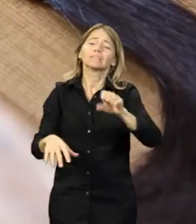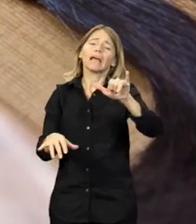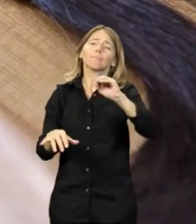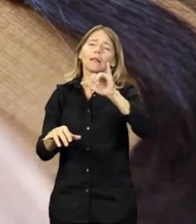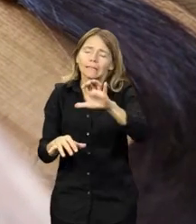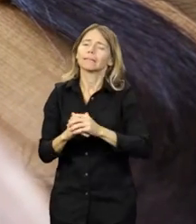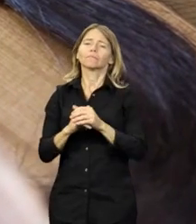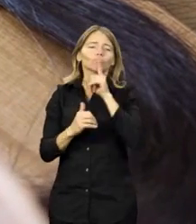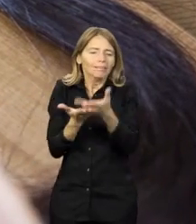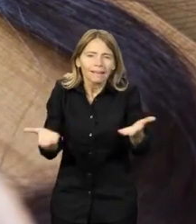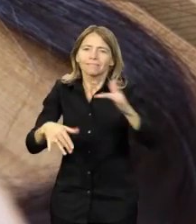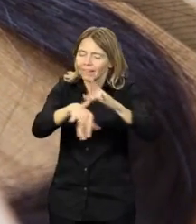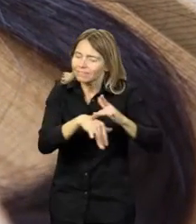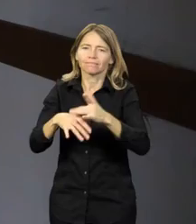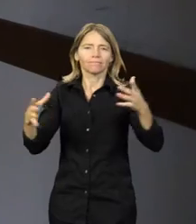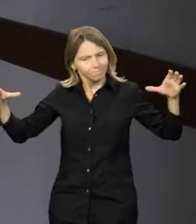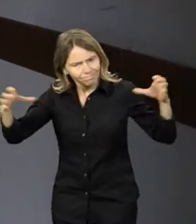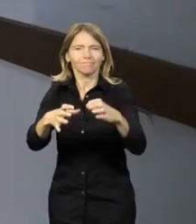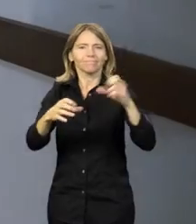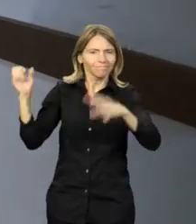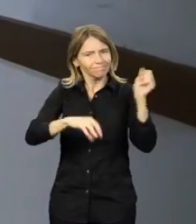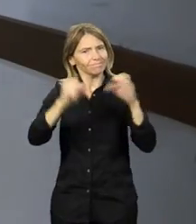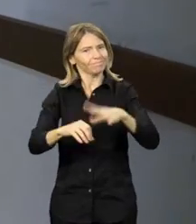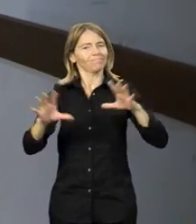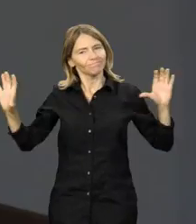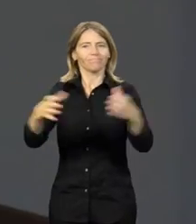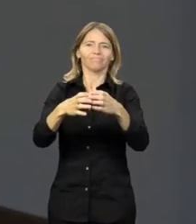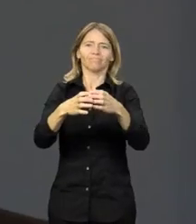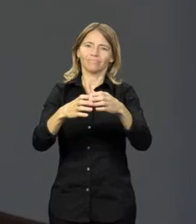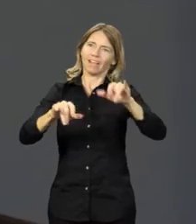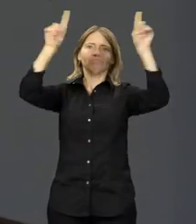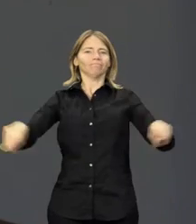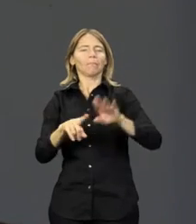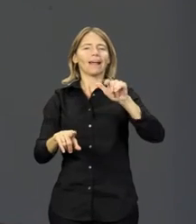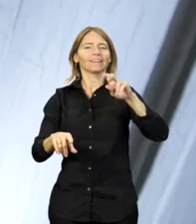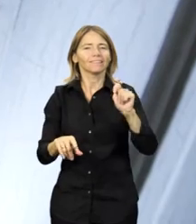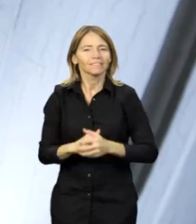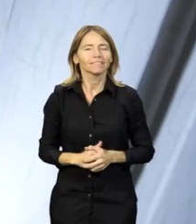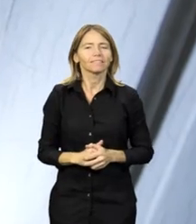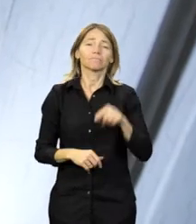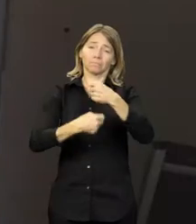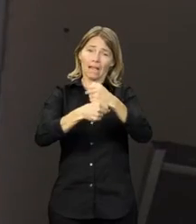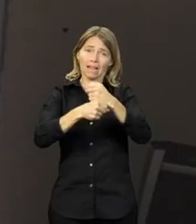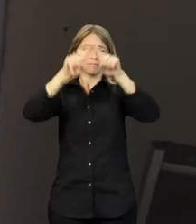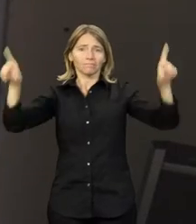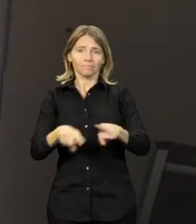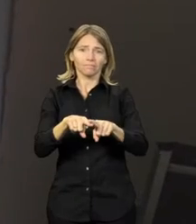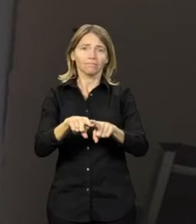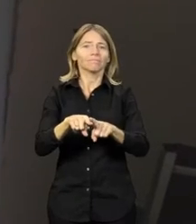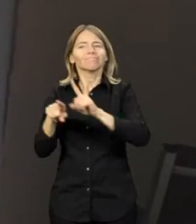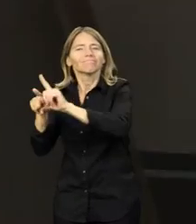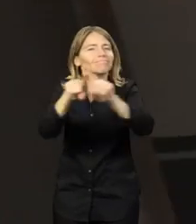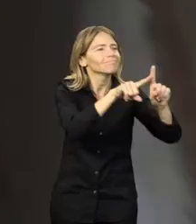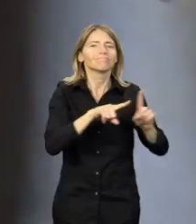woven together in the form of a blanket. A blanket made from pieces of residential schools, churches, government